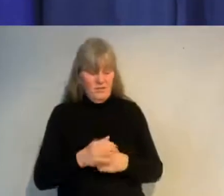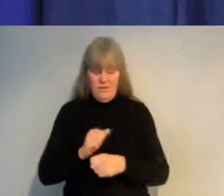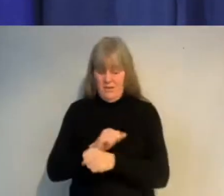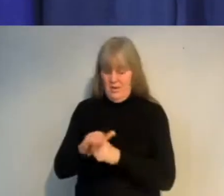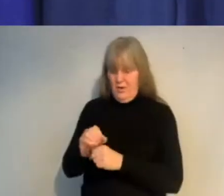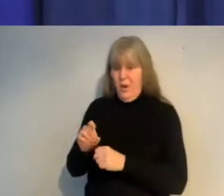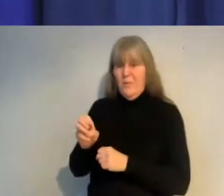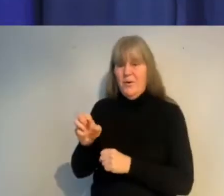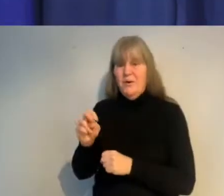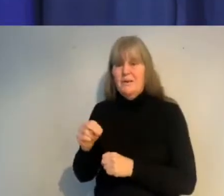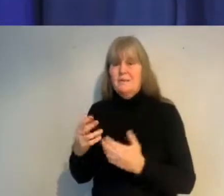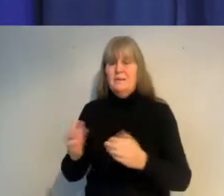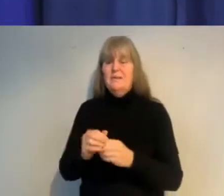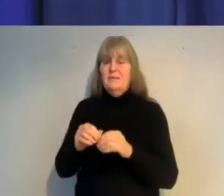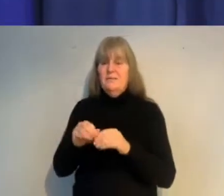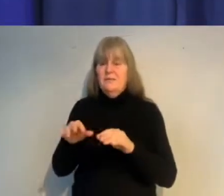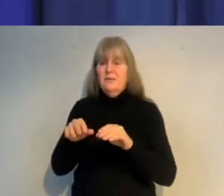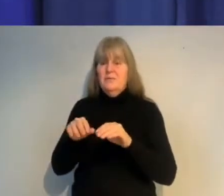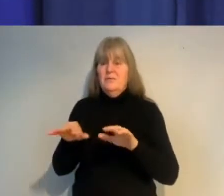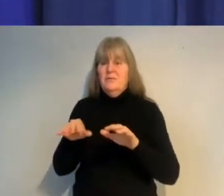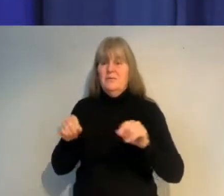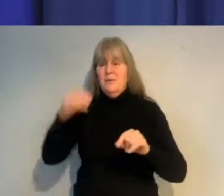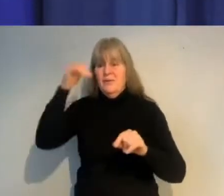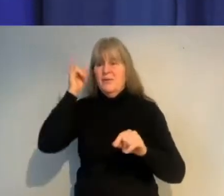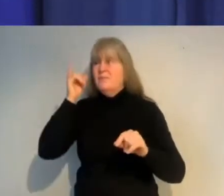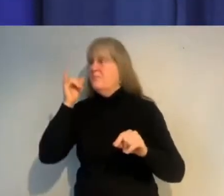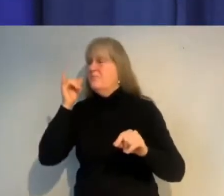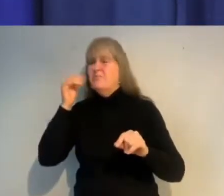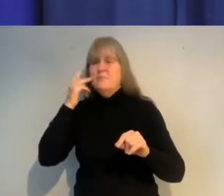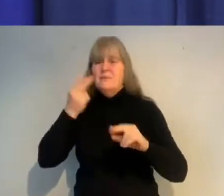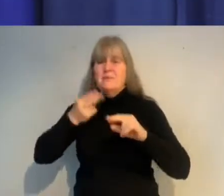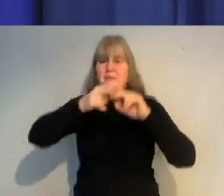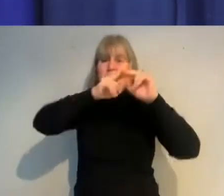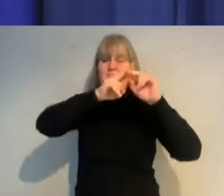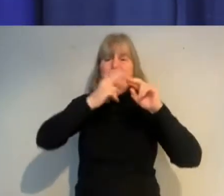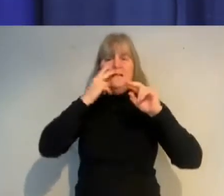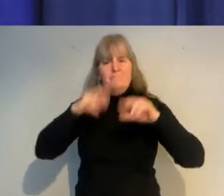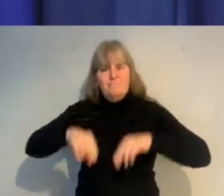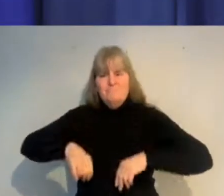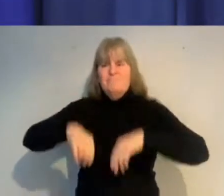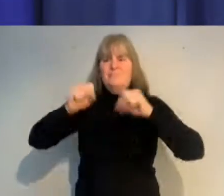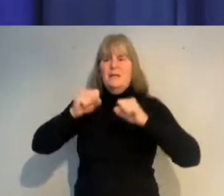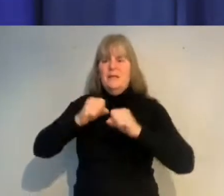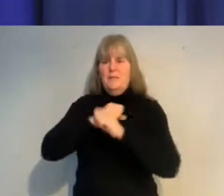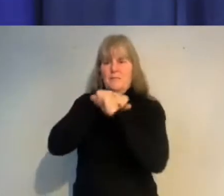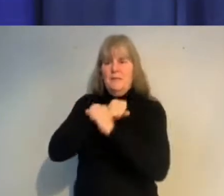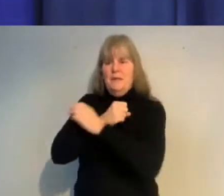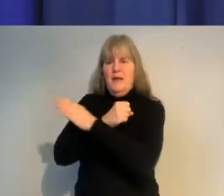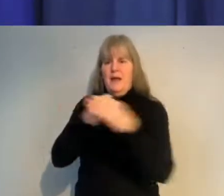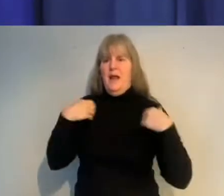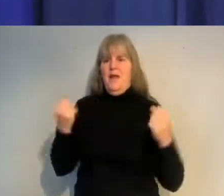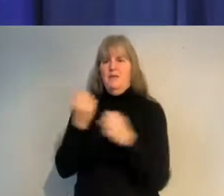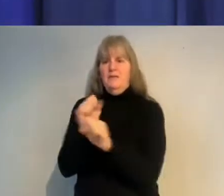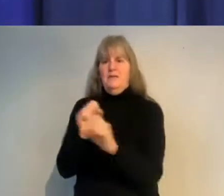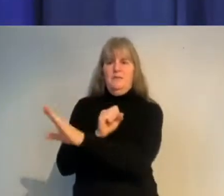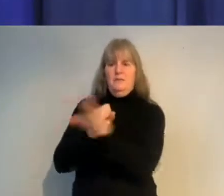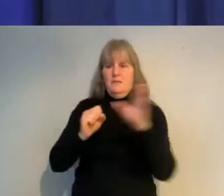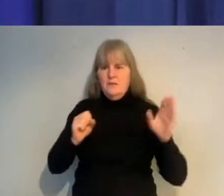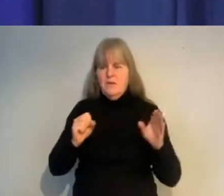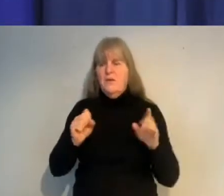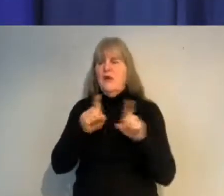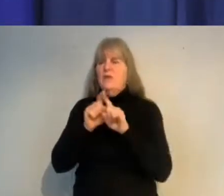in the territory, we need to take action to protect the health and safety of Yukoners and ensure that our healthcare system is not